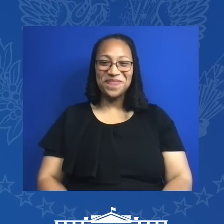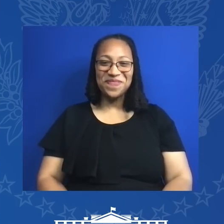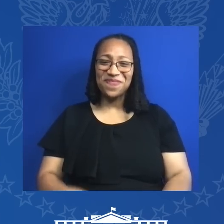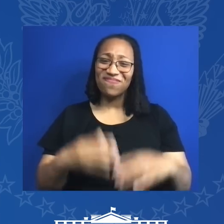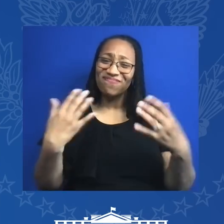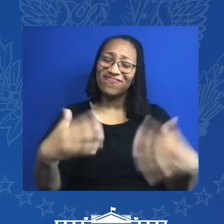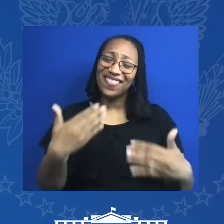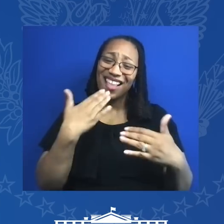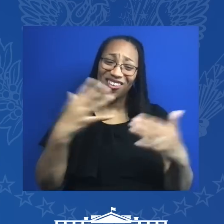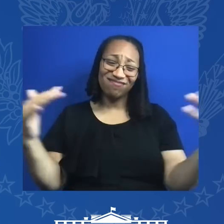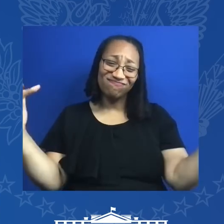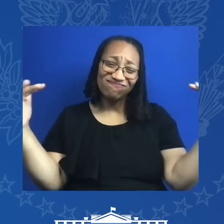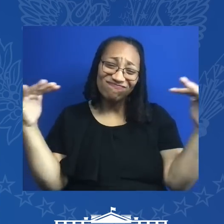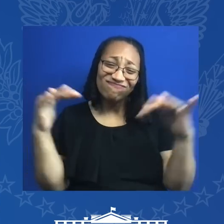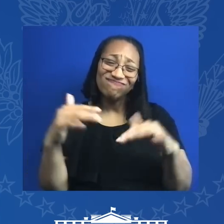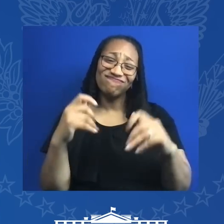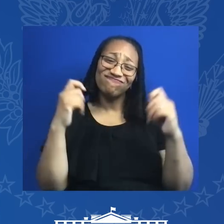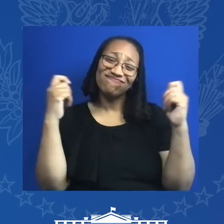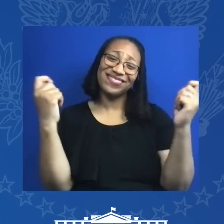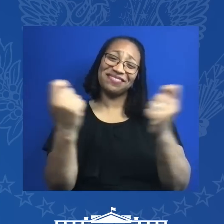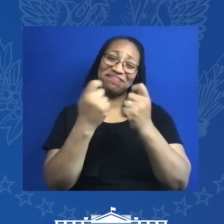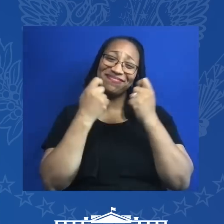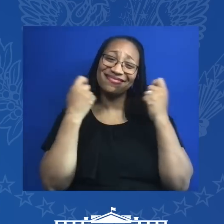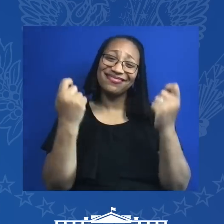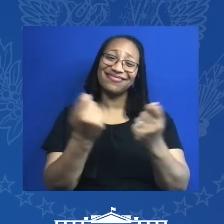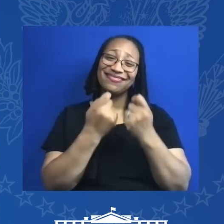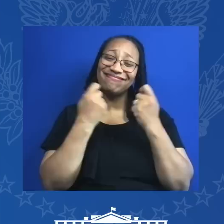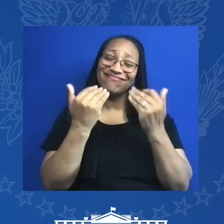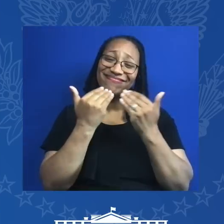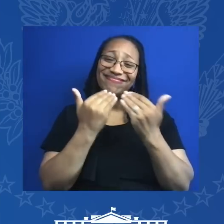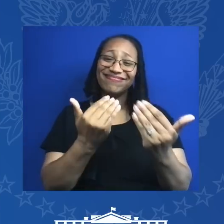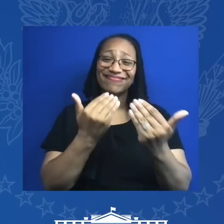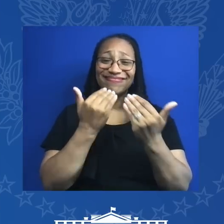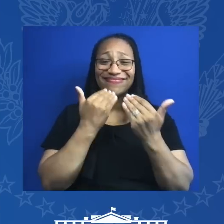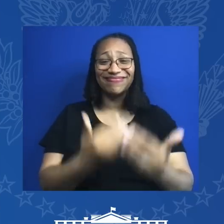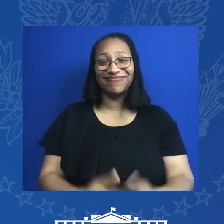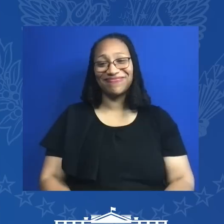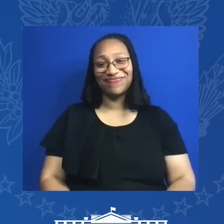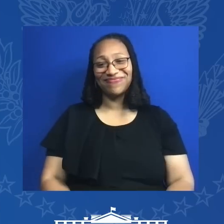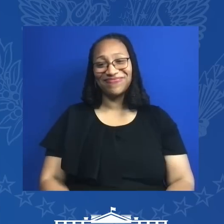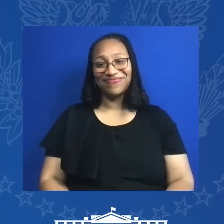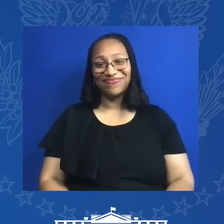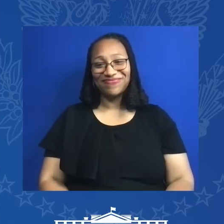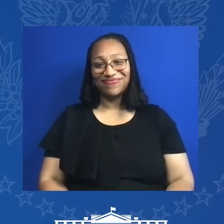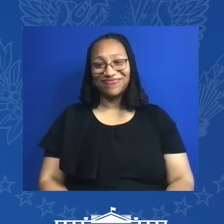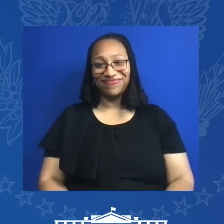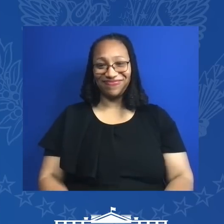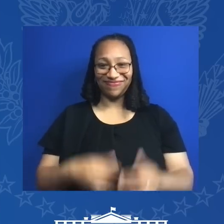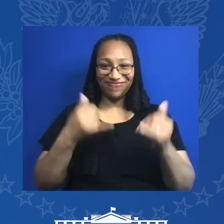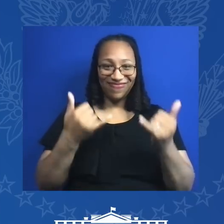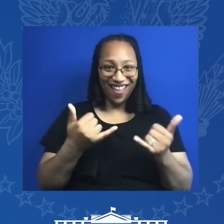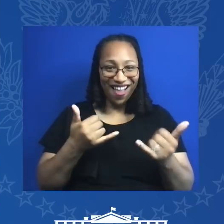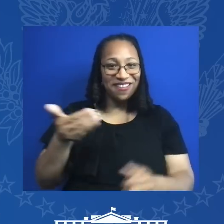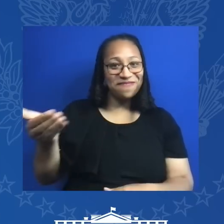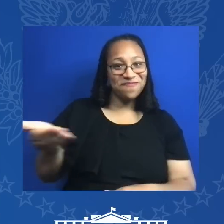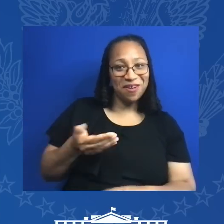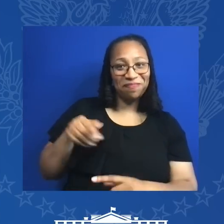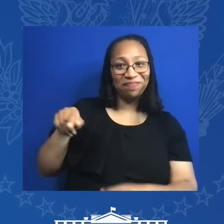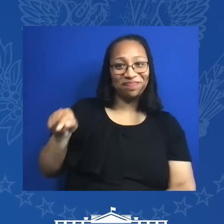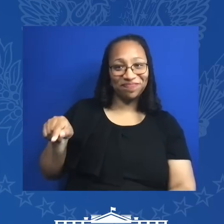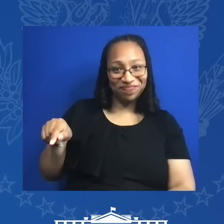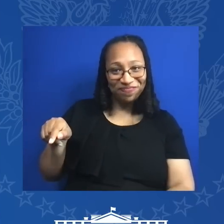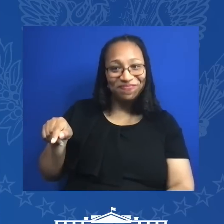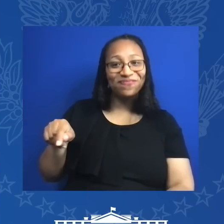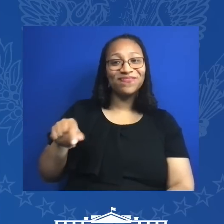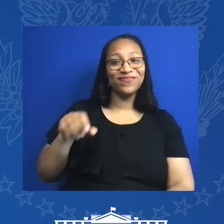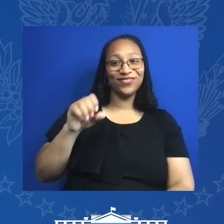And now, please welcome Scarlett Harvey, a health and fitness coach from Texas, who